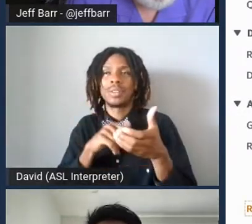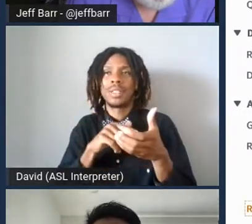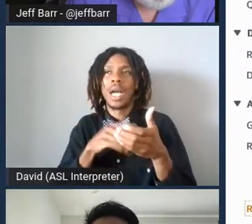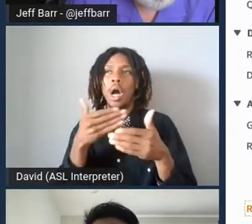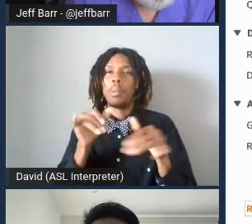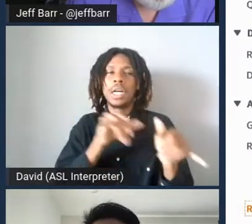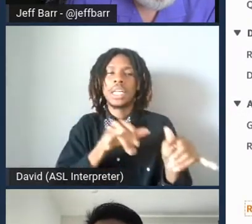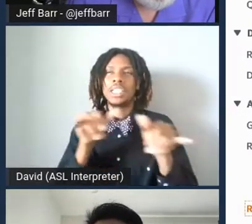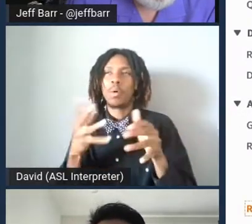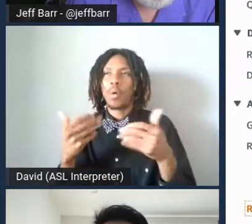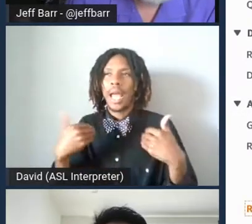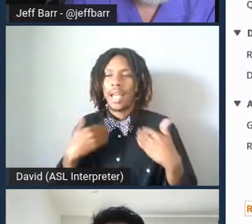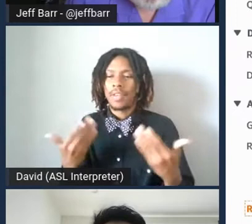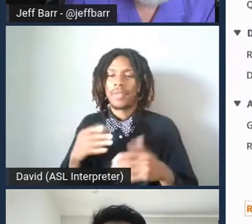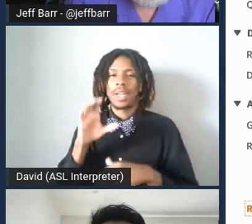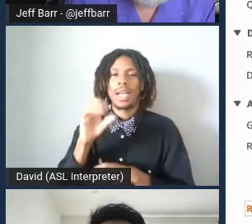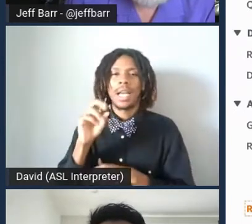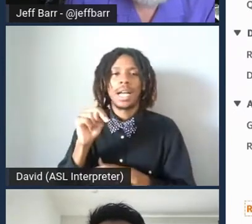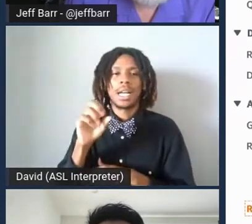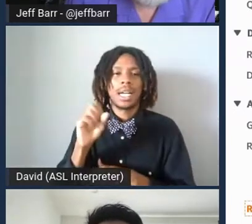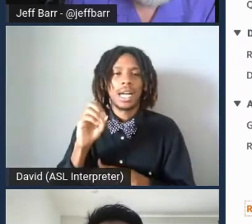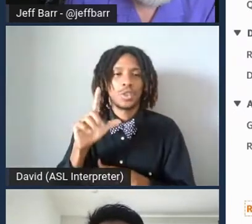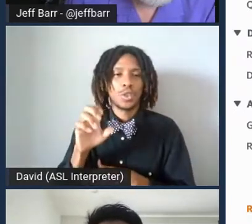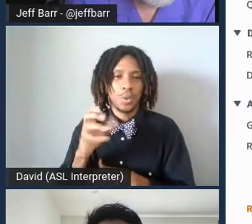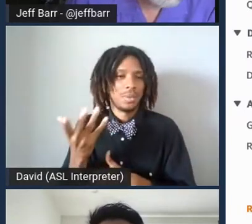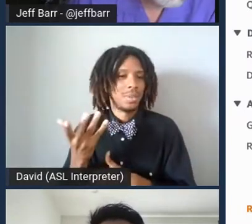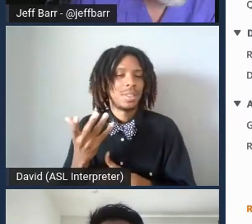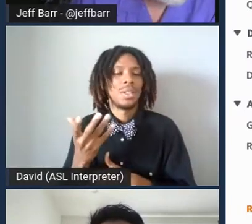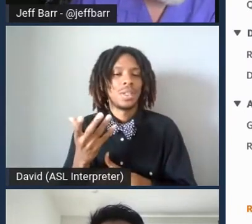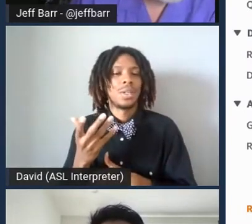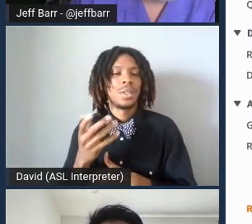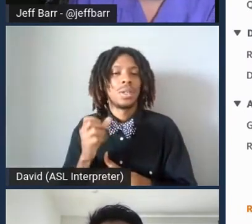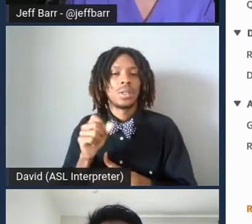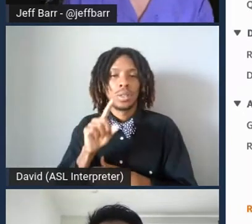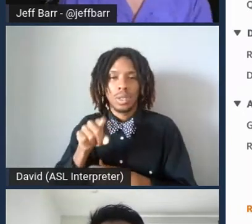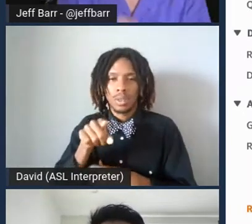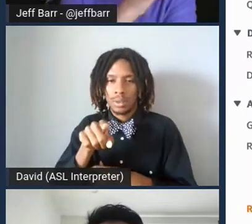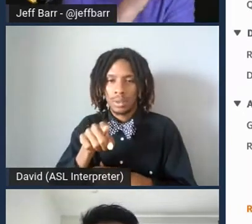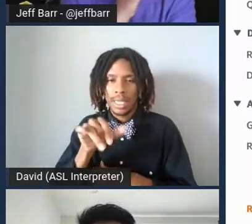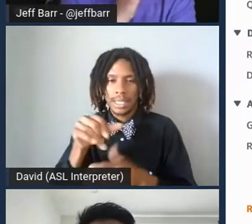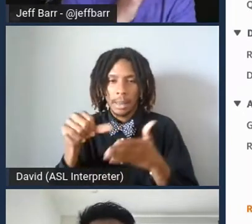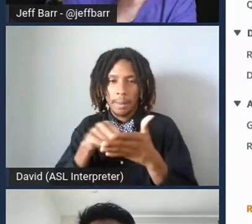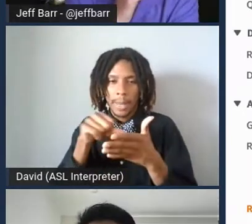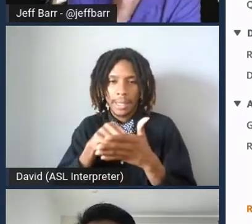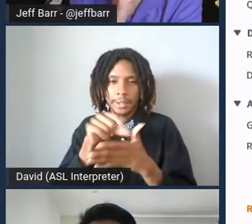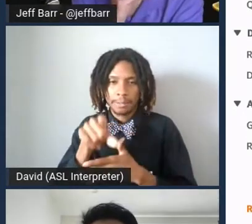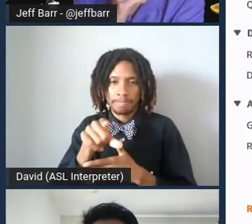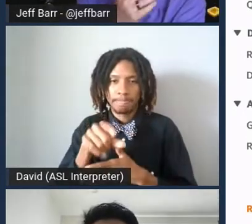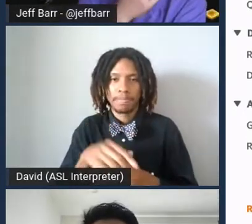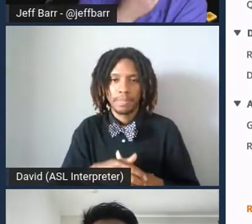to what we have here on the console. So if you go to this little page,